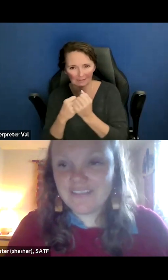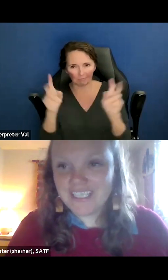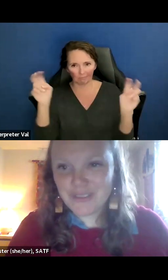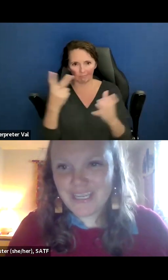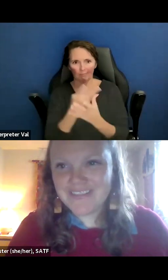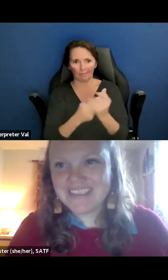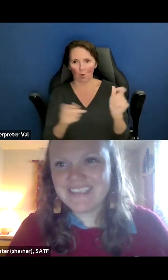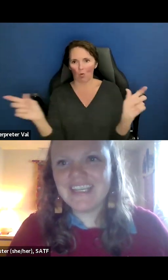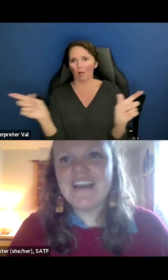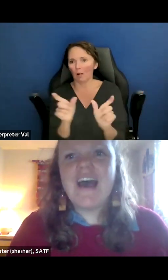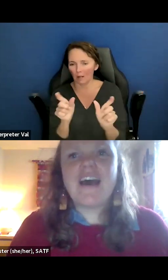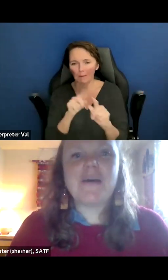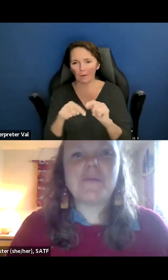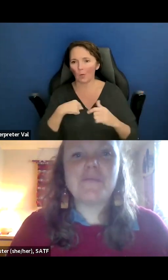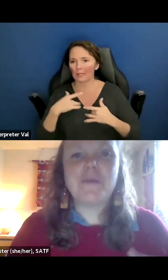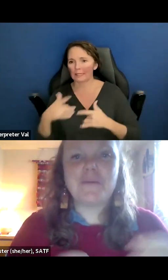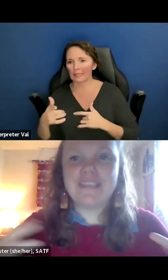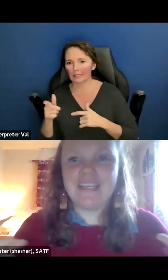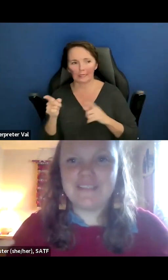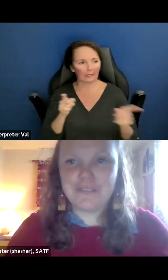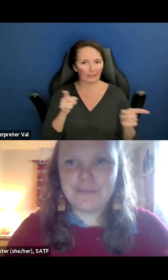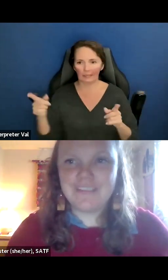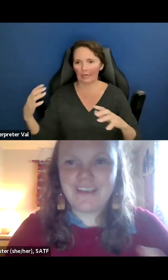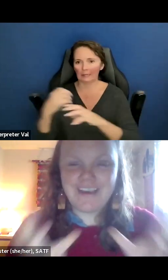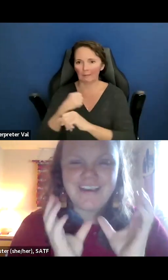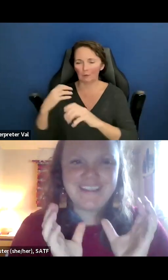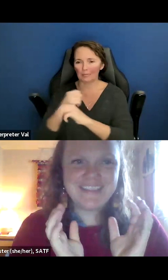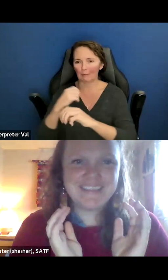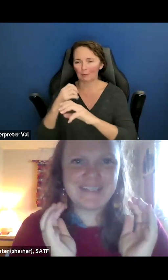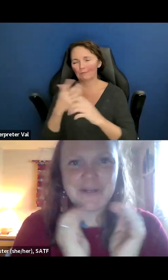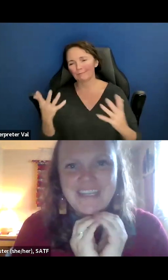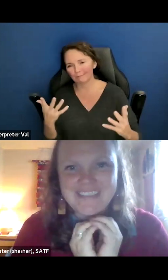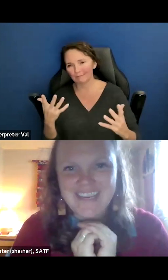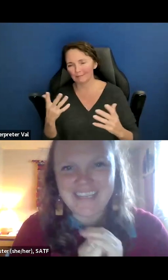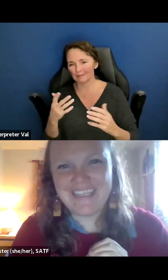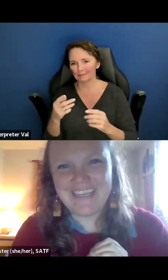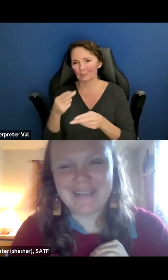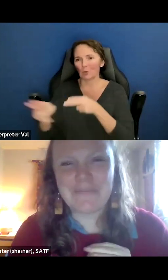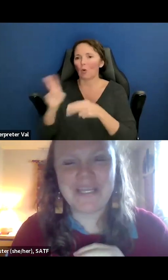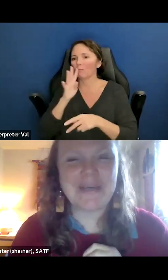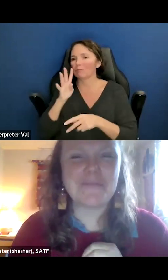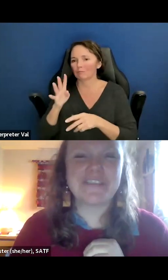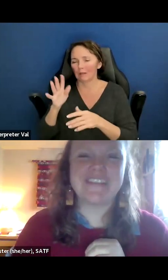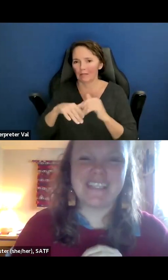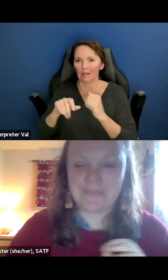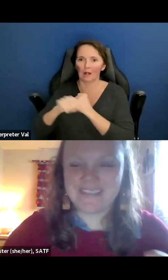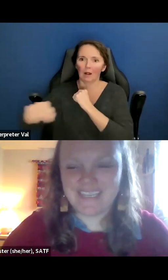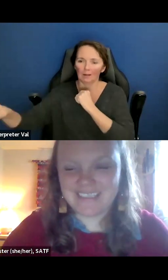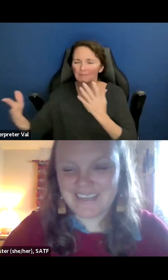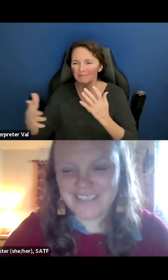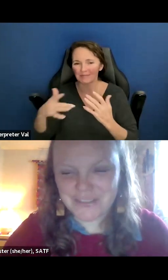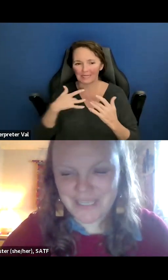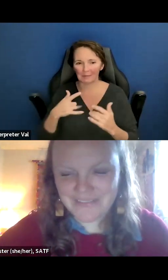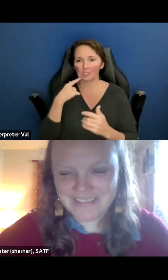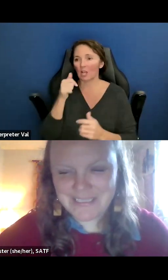and confidential advocacy, but we tend to summarize that or make that more succinct by